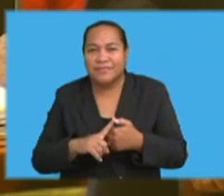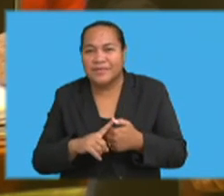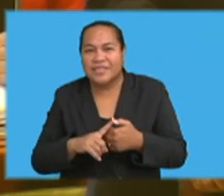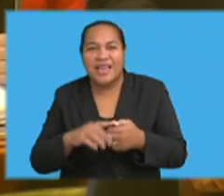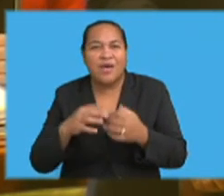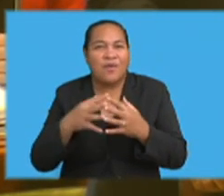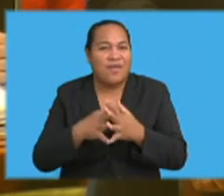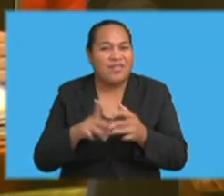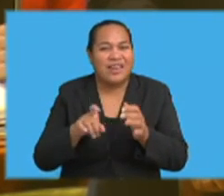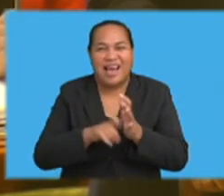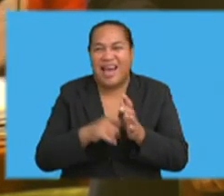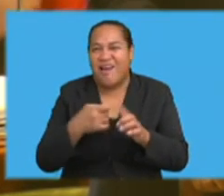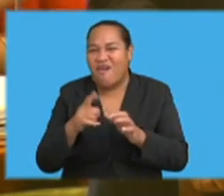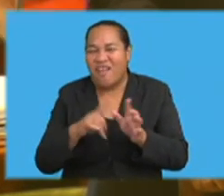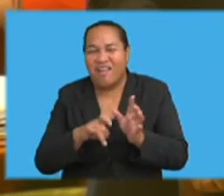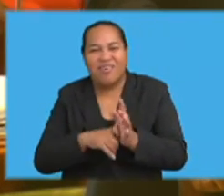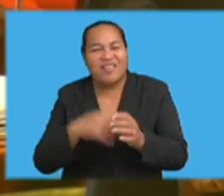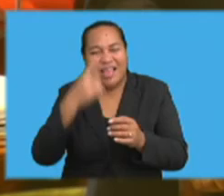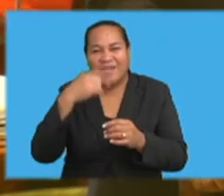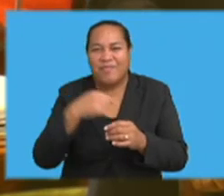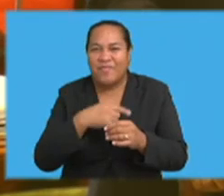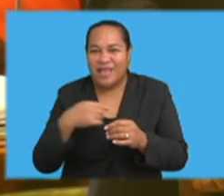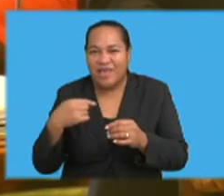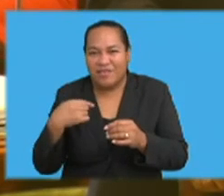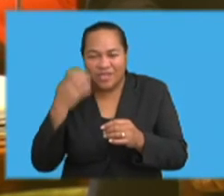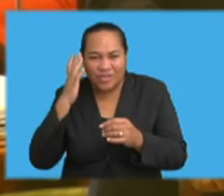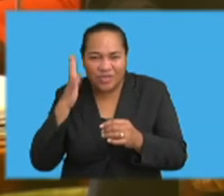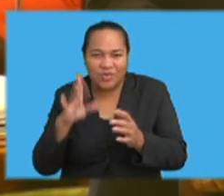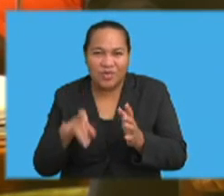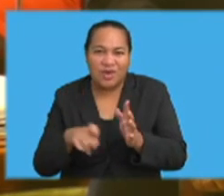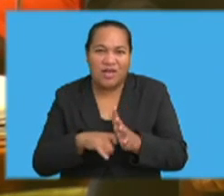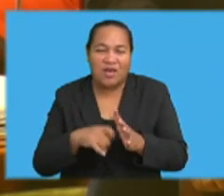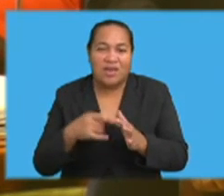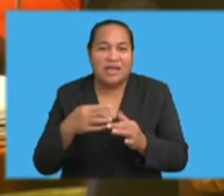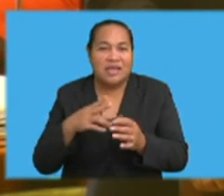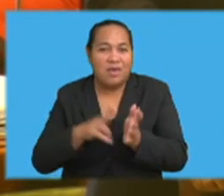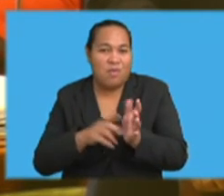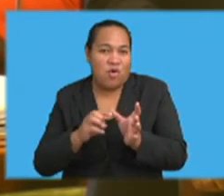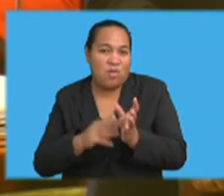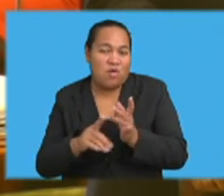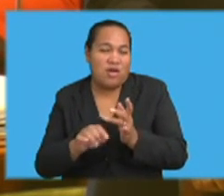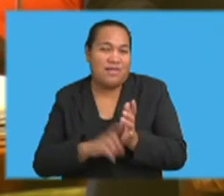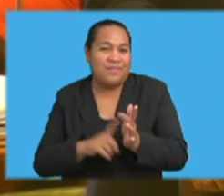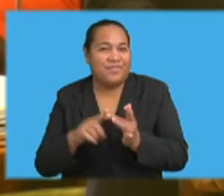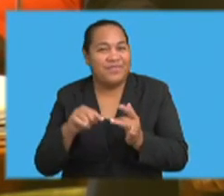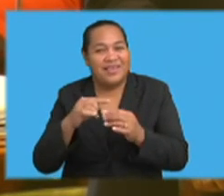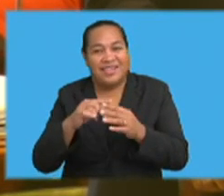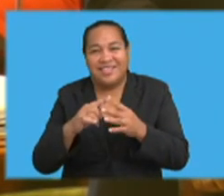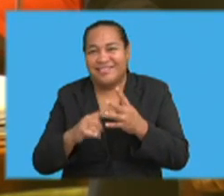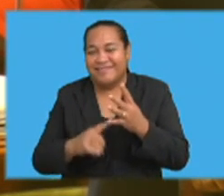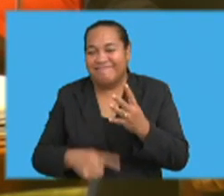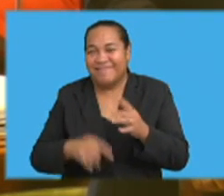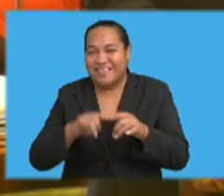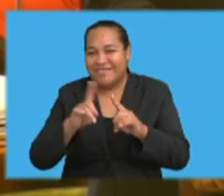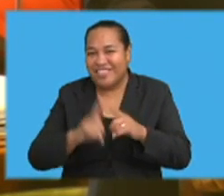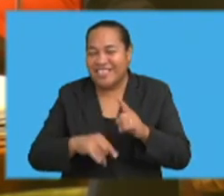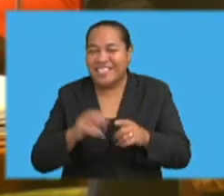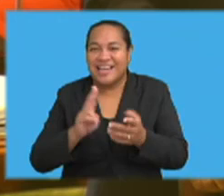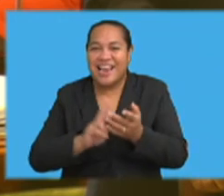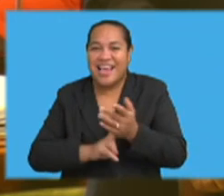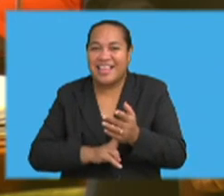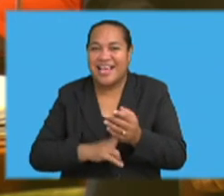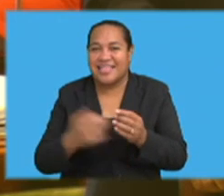Budayabu, Karoko, Napuka Catholic School, Winisavisavi, Volivoli Primary School, Patukaroa, Matailombao, Naita